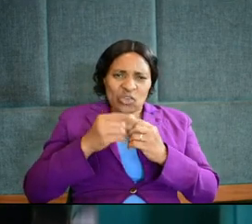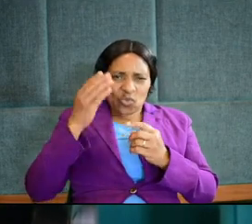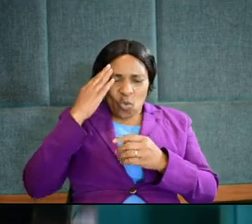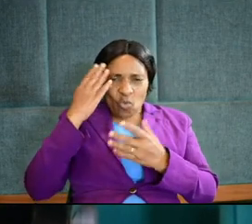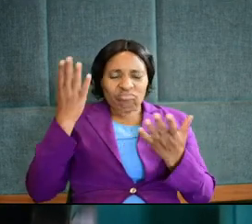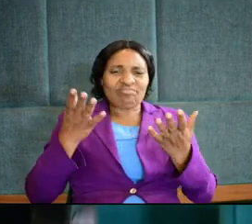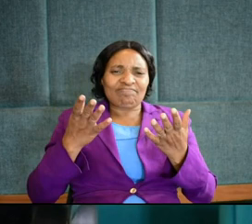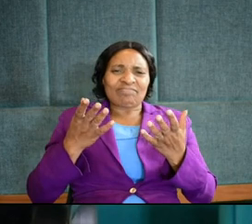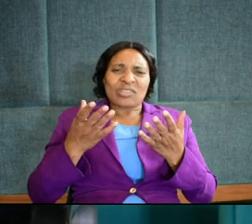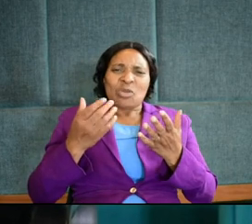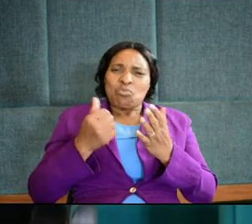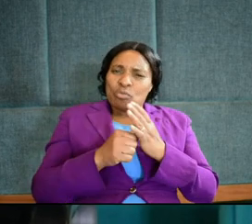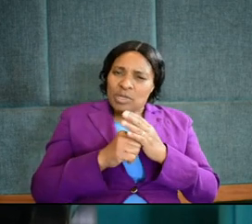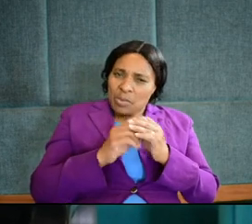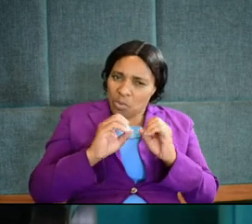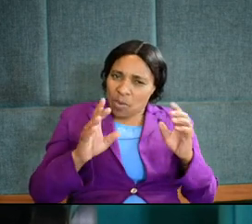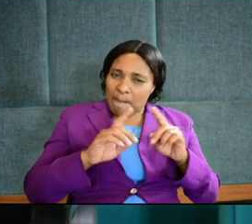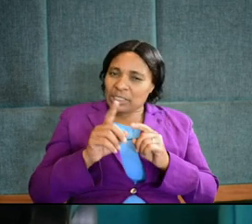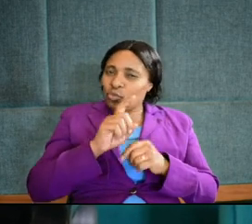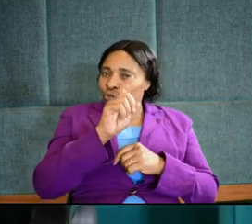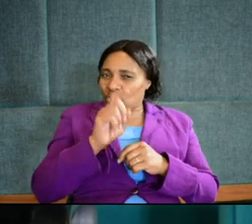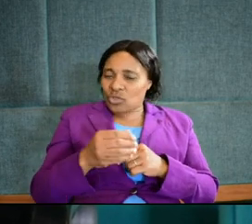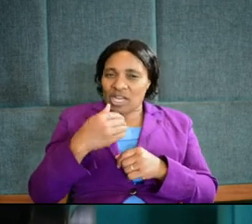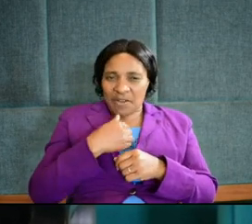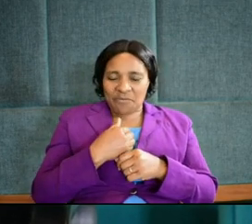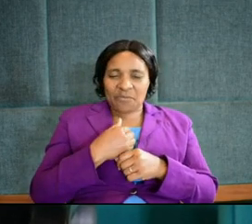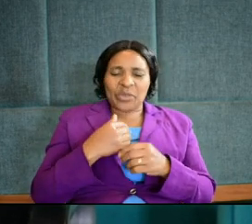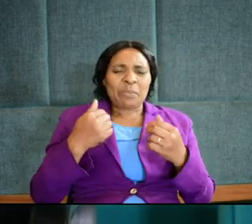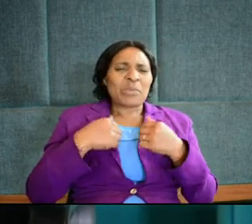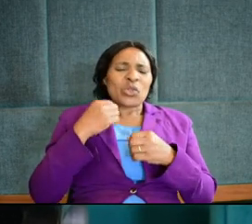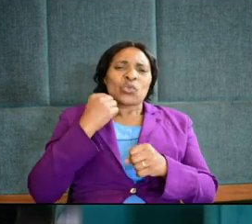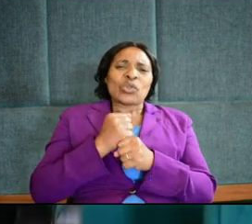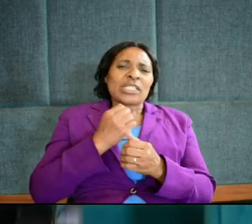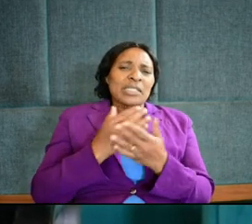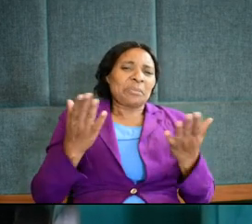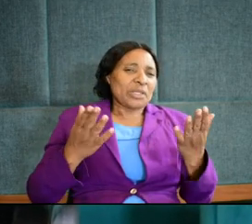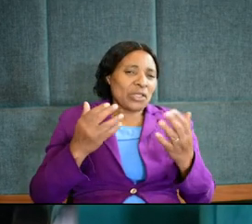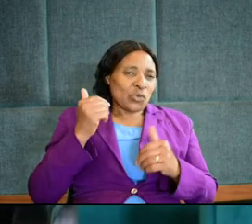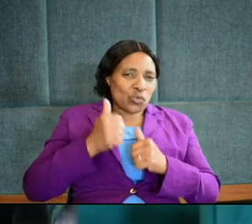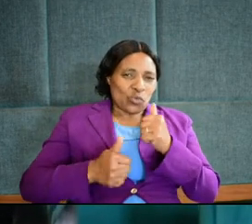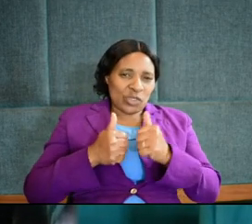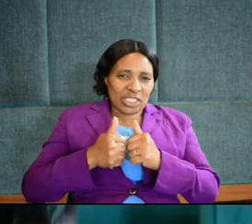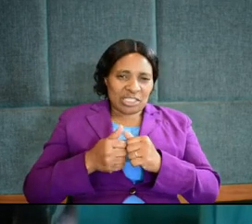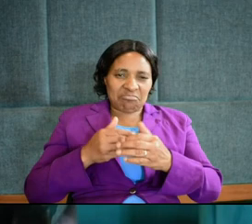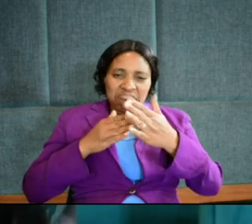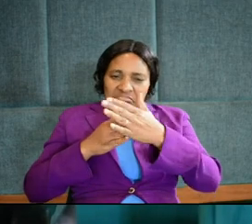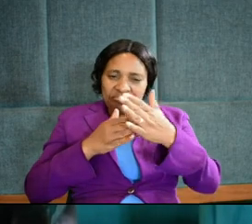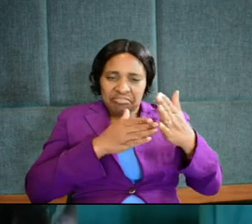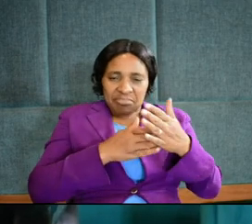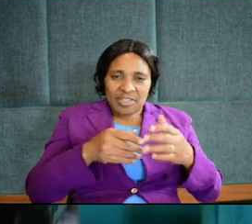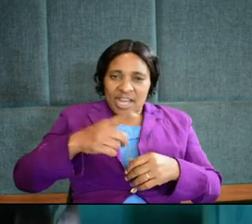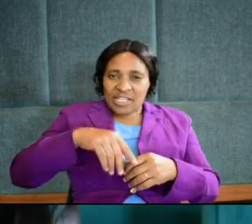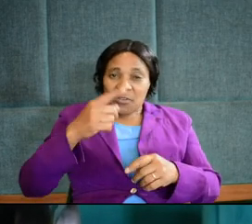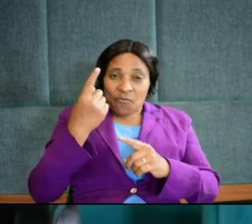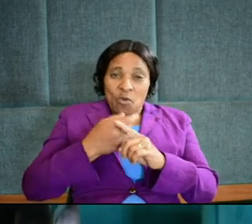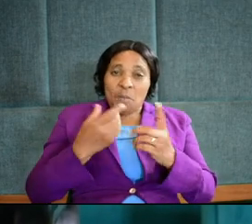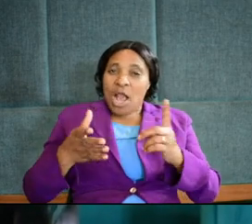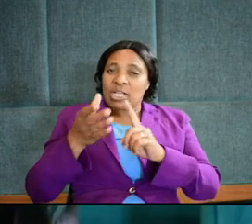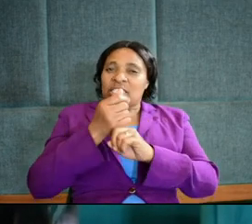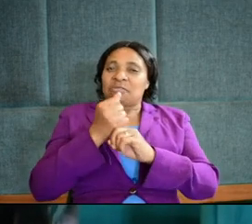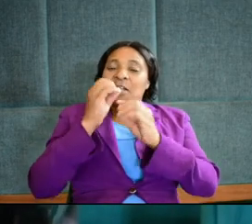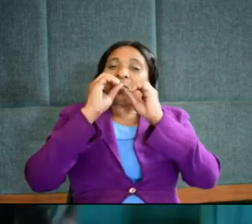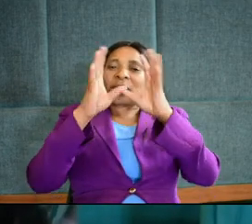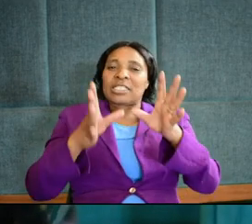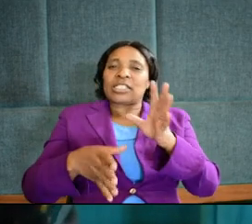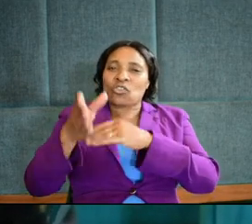that leads me to the question that says, are we doing something that might be preventing us from achieving the blessing that